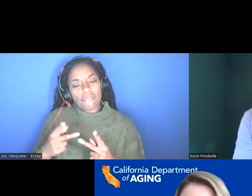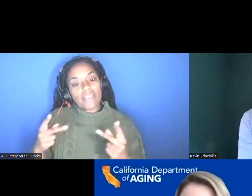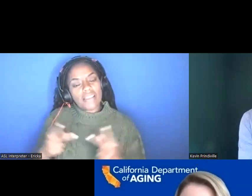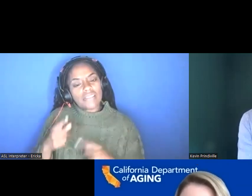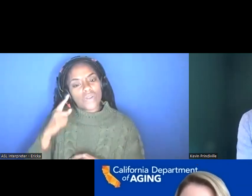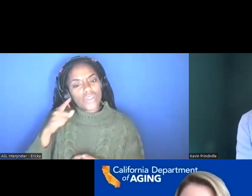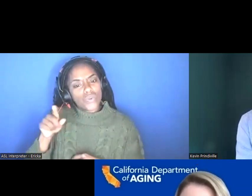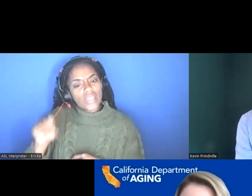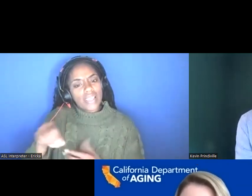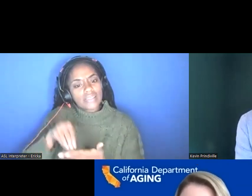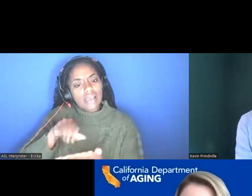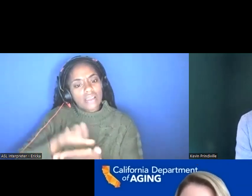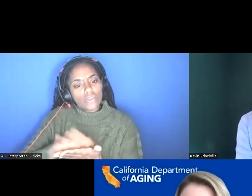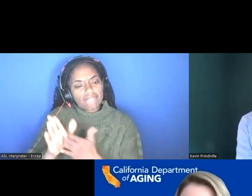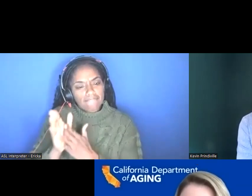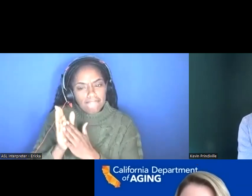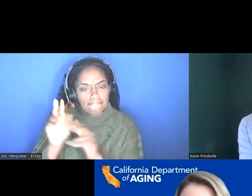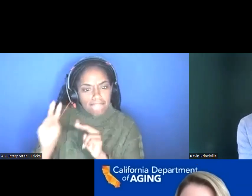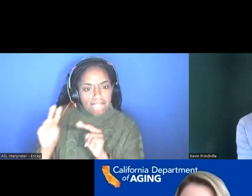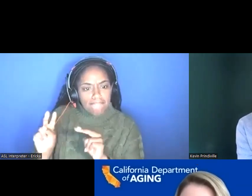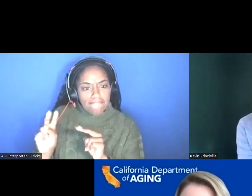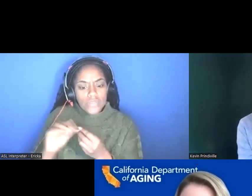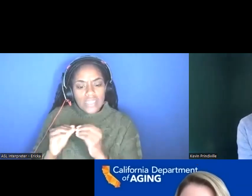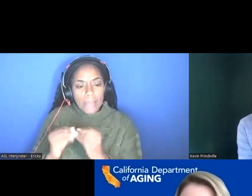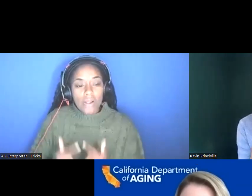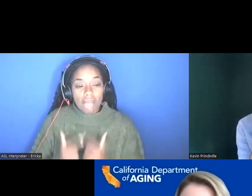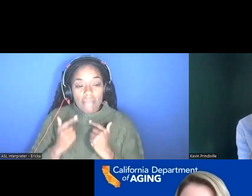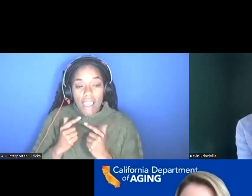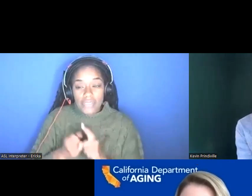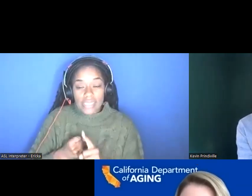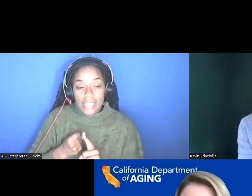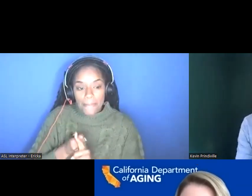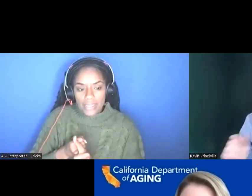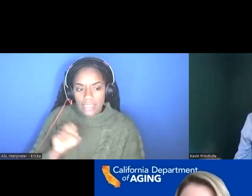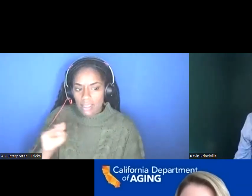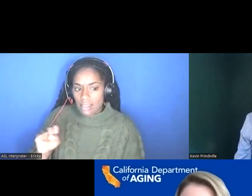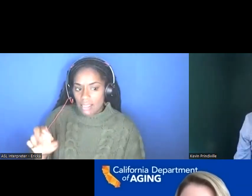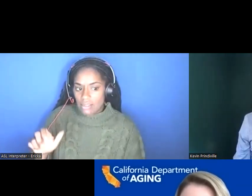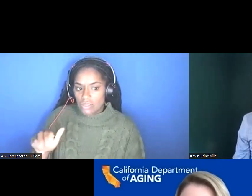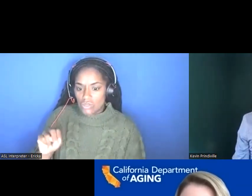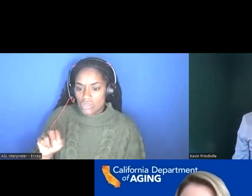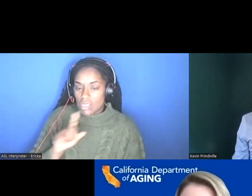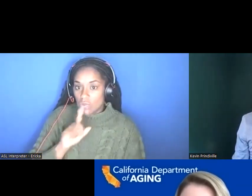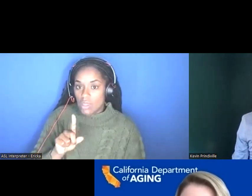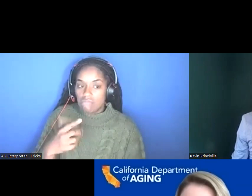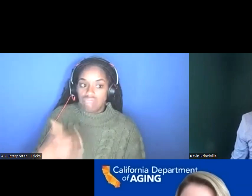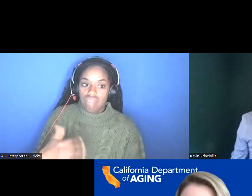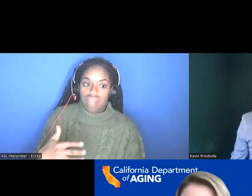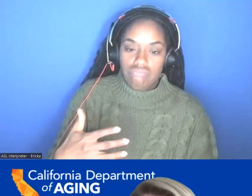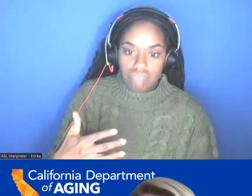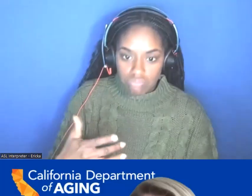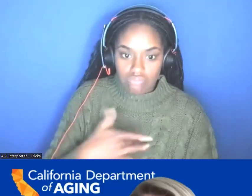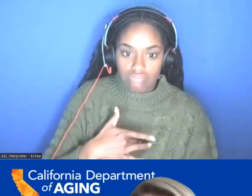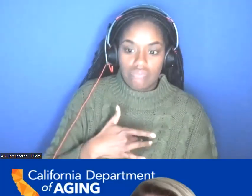able to document the anticipated number of lives impacted? Like, Susan, it really struck me when you were talking about